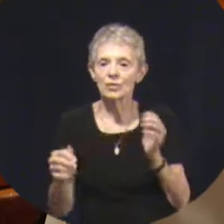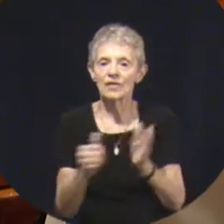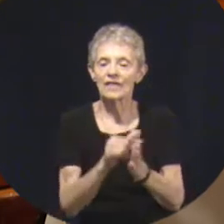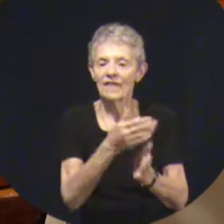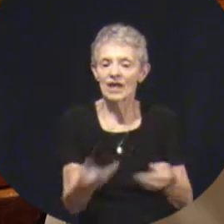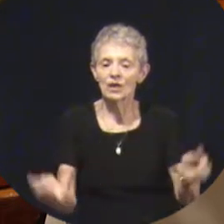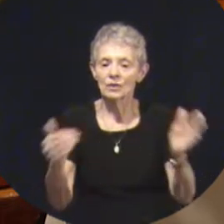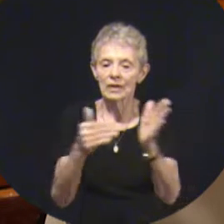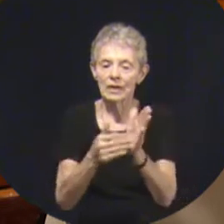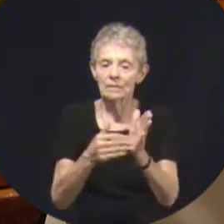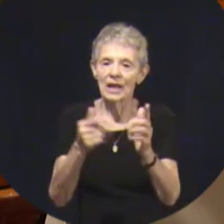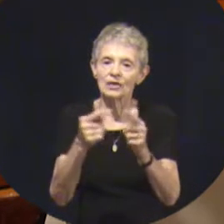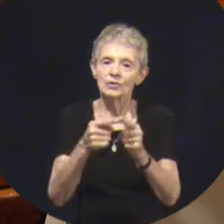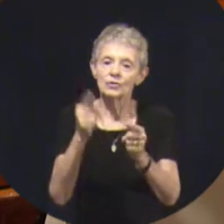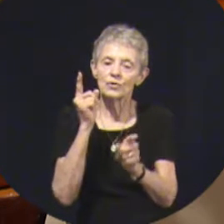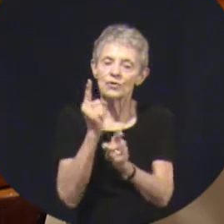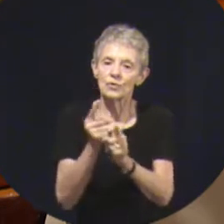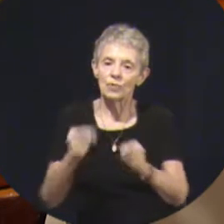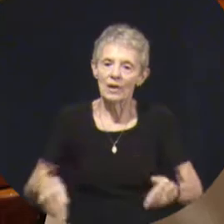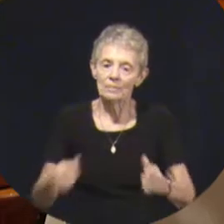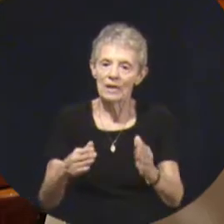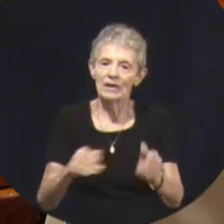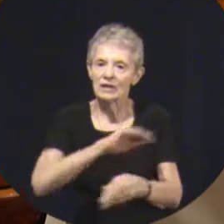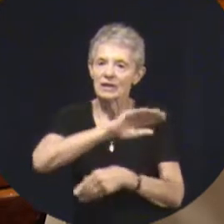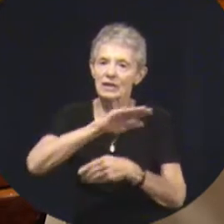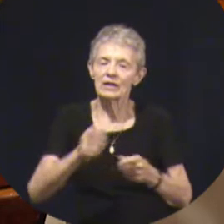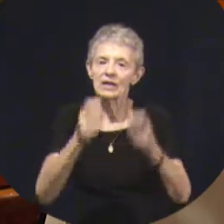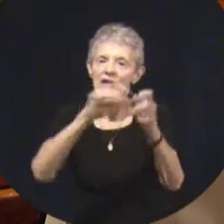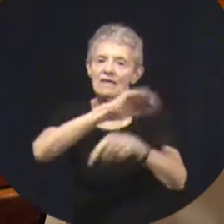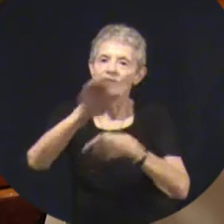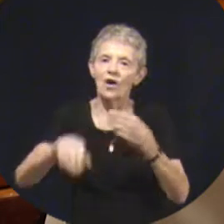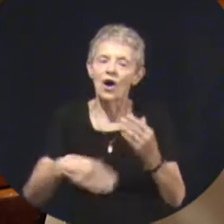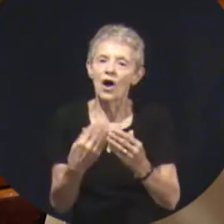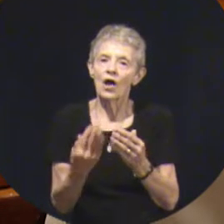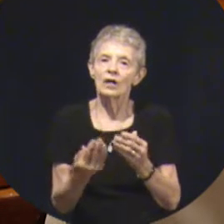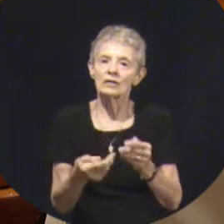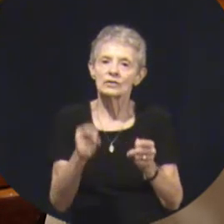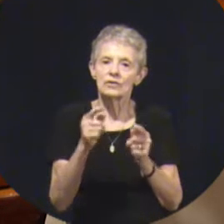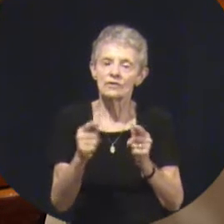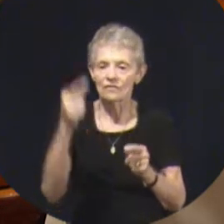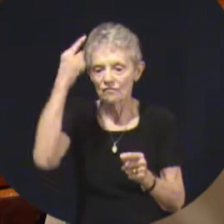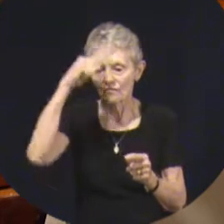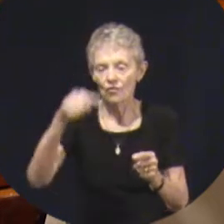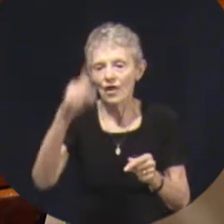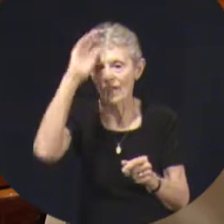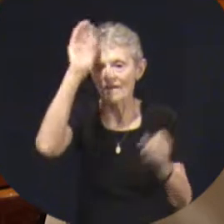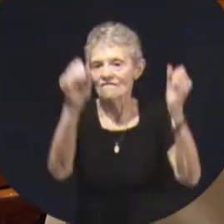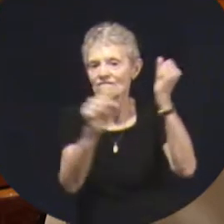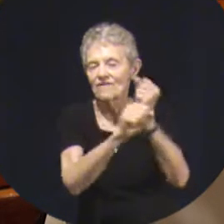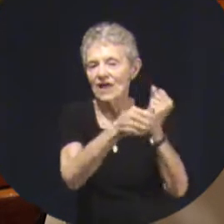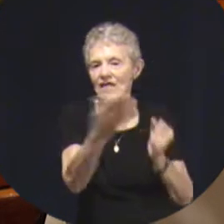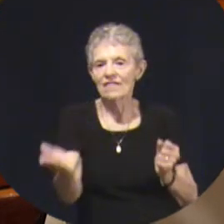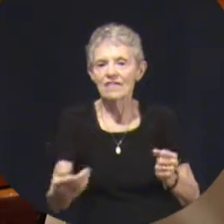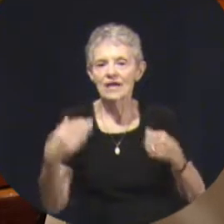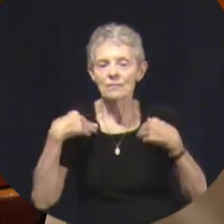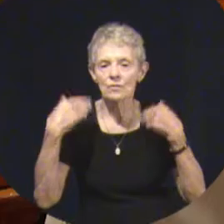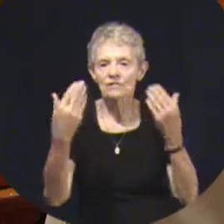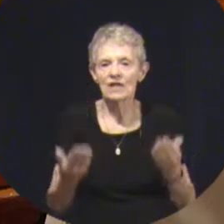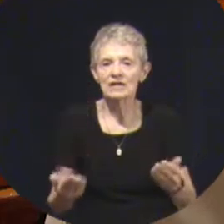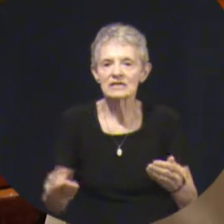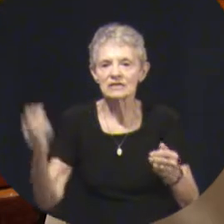the right path, give all who for the faith they profess are accounted Christians the grace to